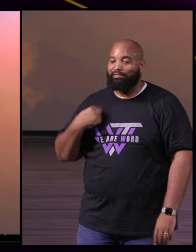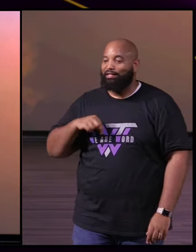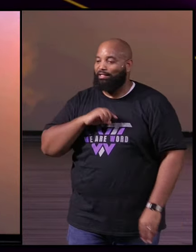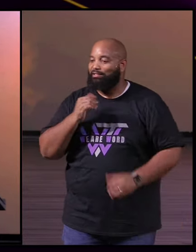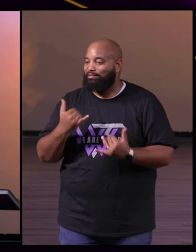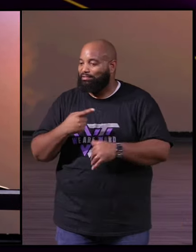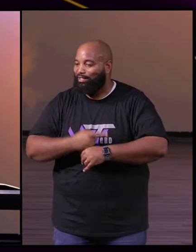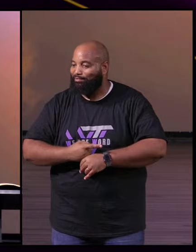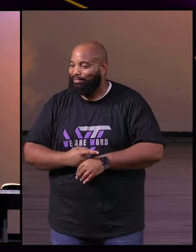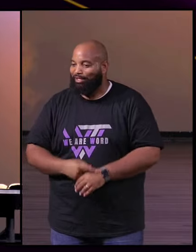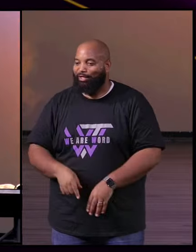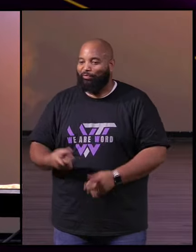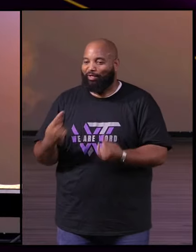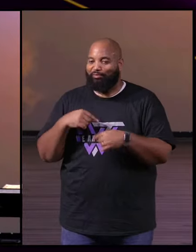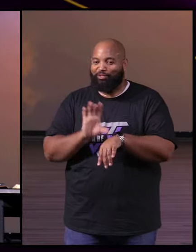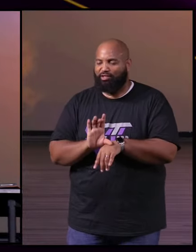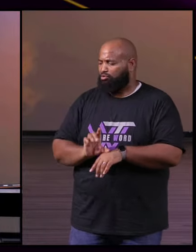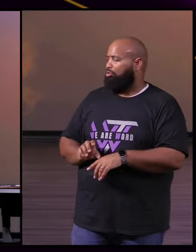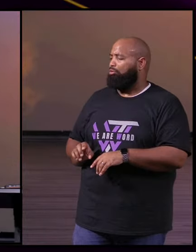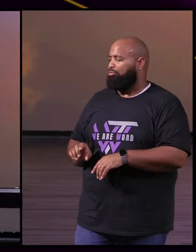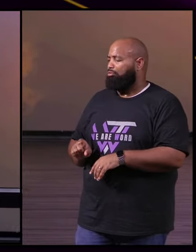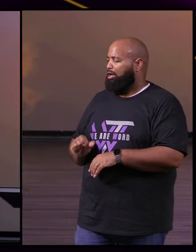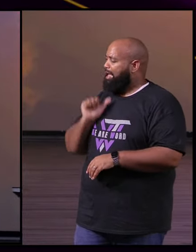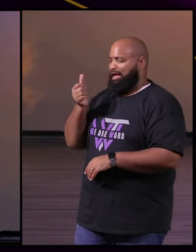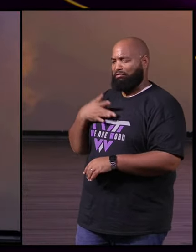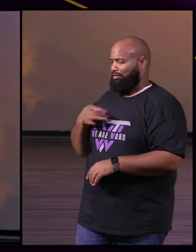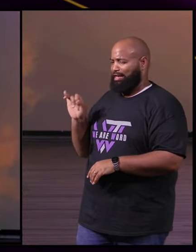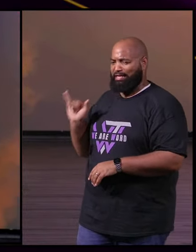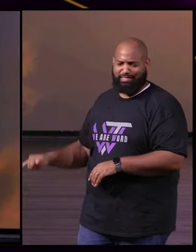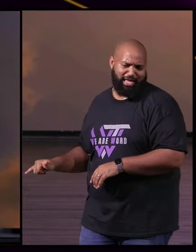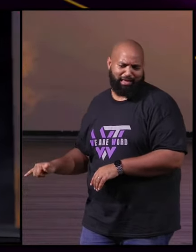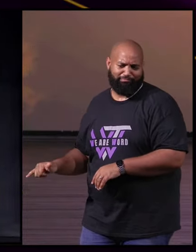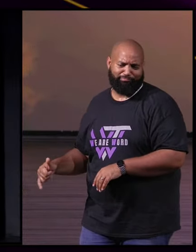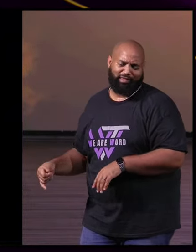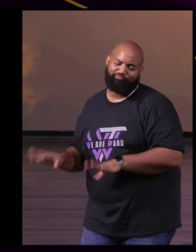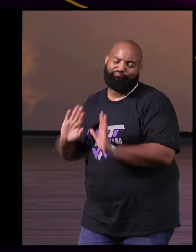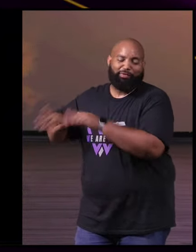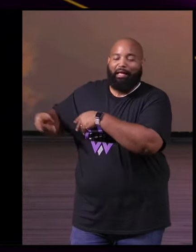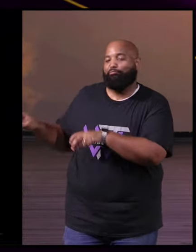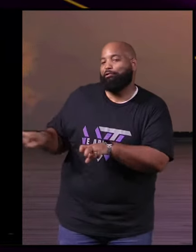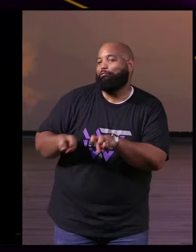he packs up and he goes to Egypt by the Nile.